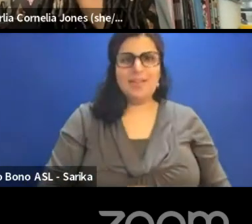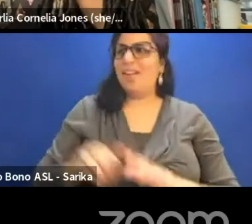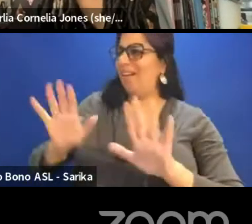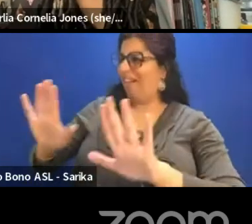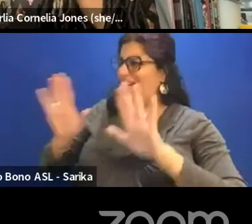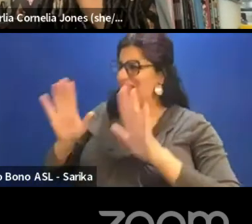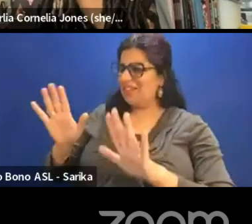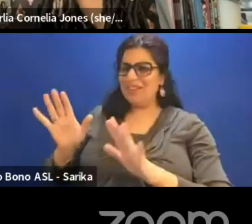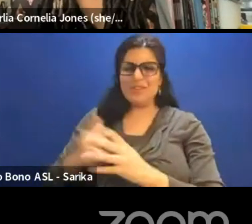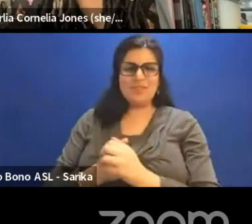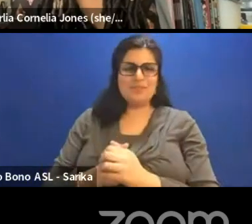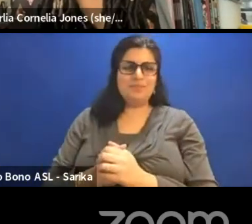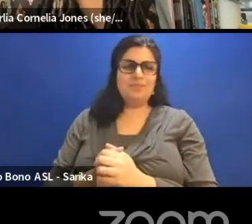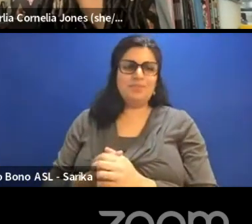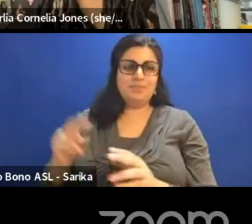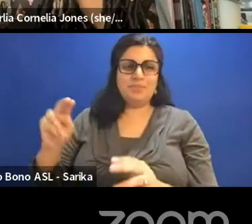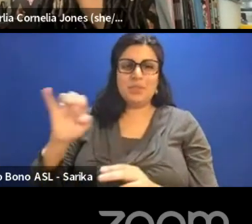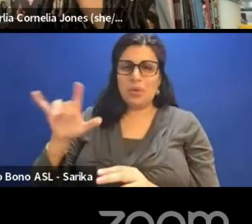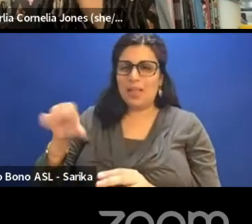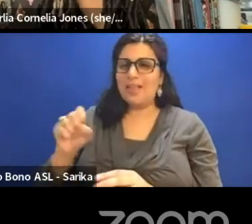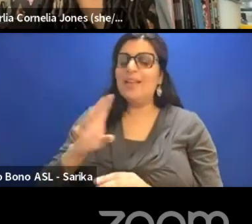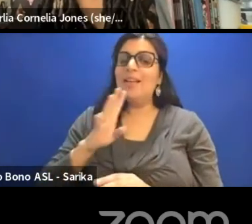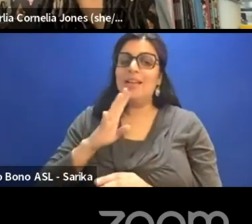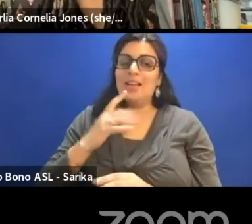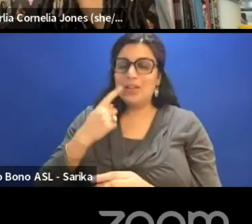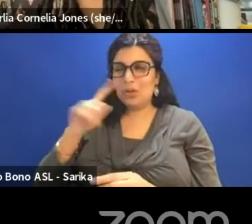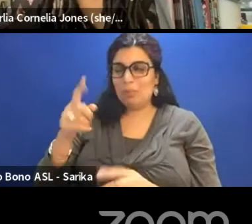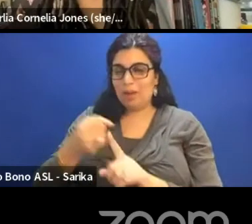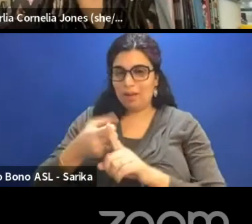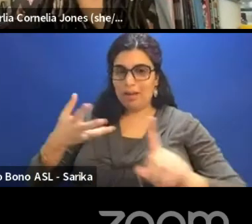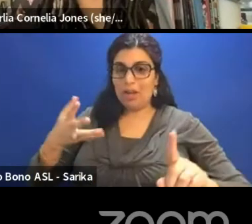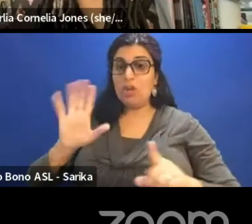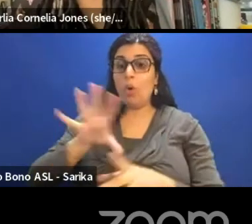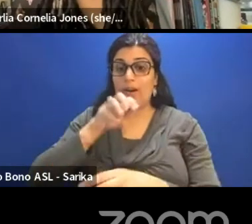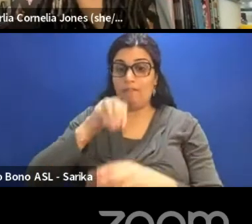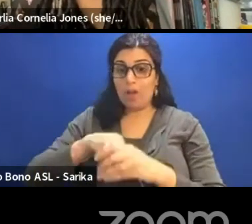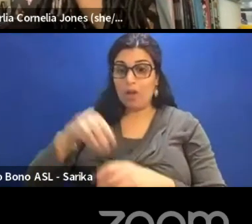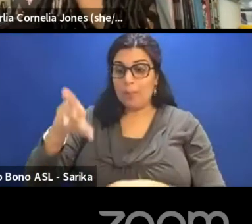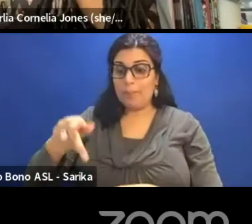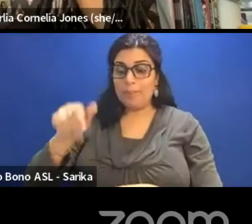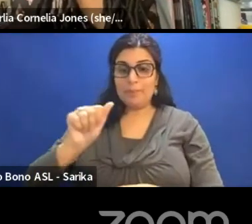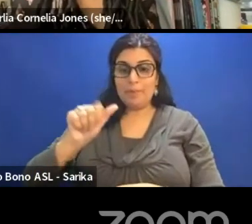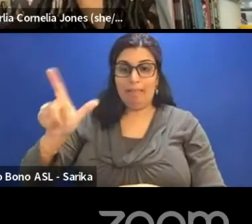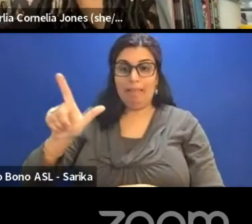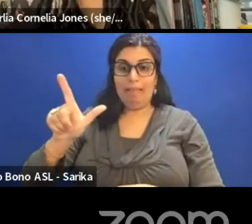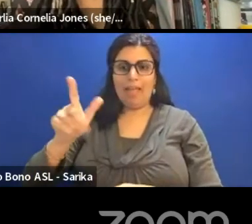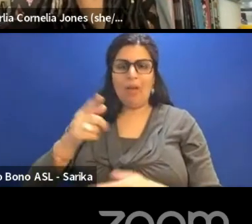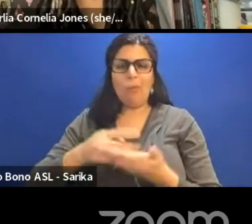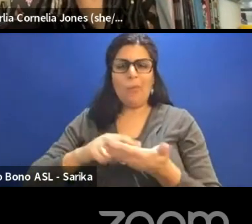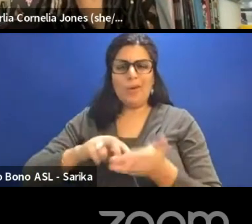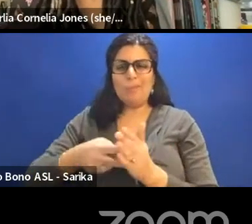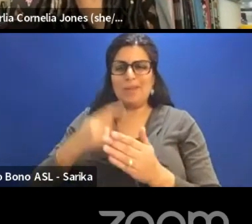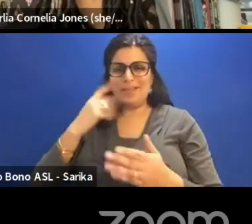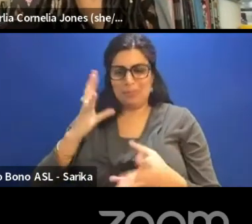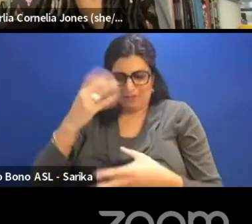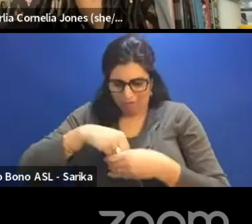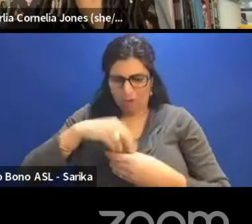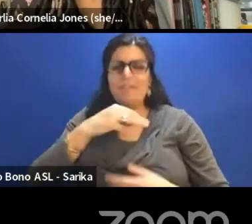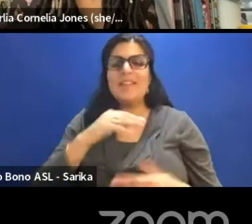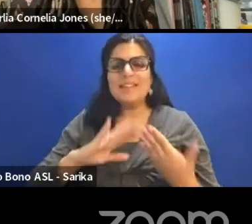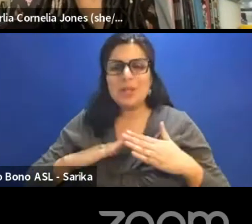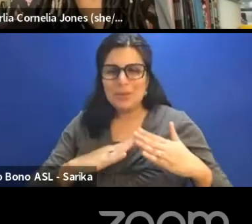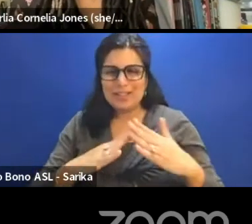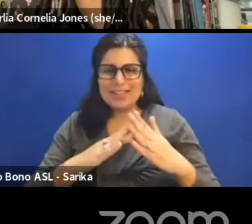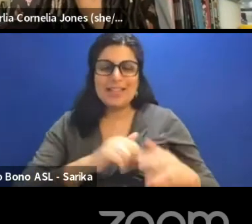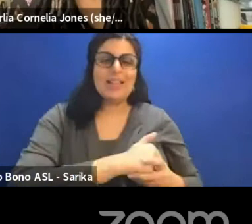question for you, Lanish. Can you talk a little bit about your involvement with PAAL and what it means to you to be a part of this community? Yeah. I